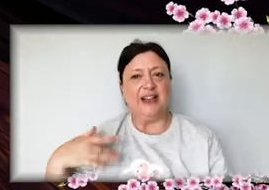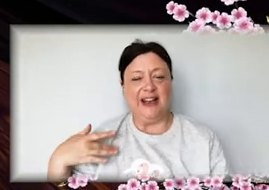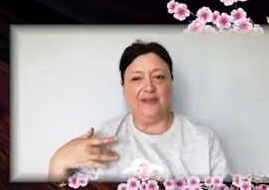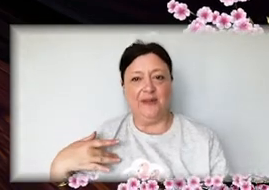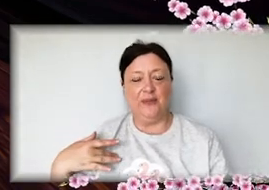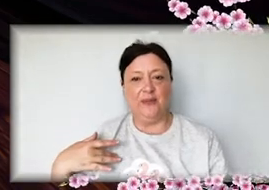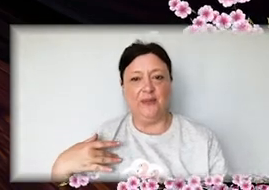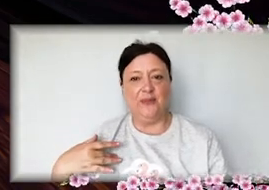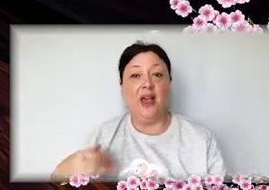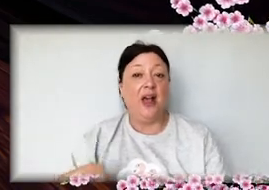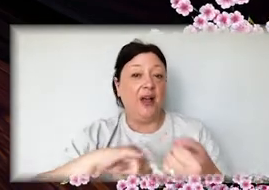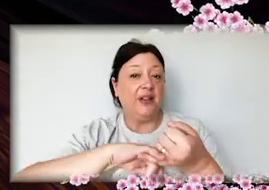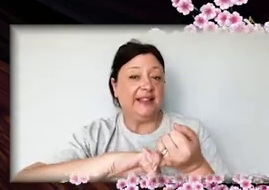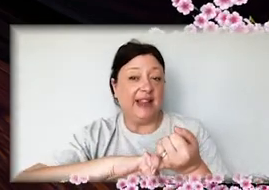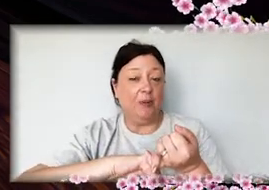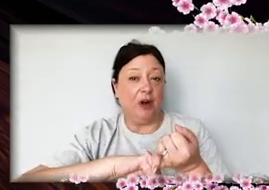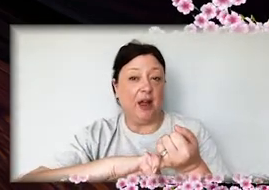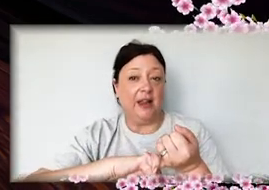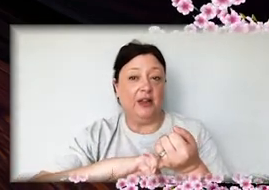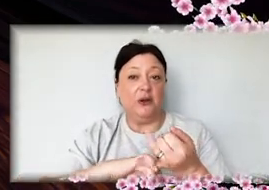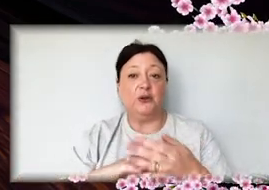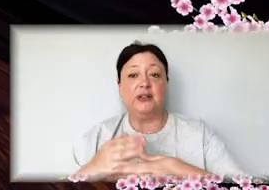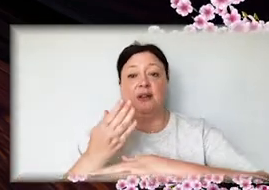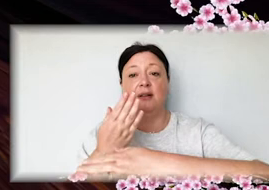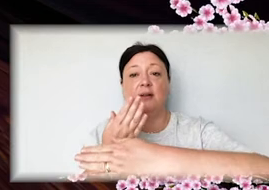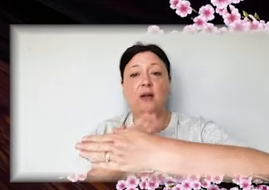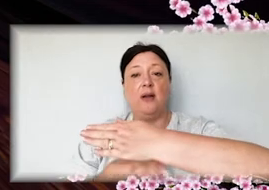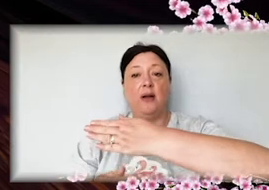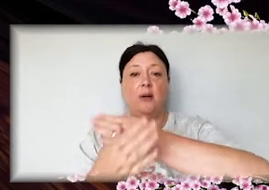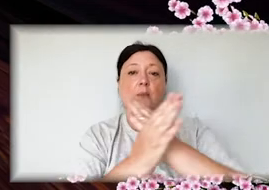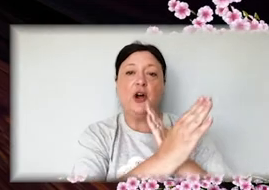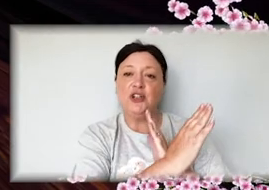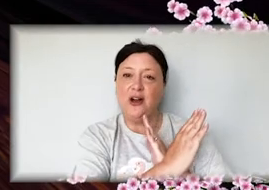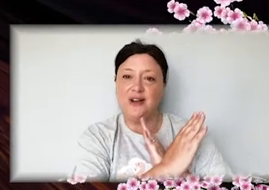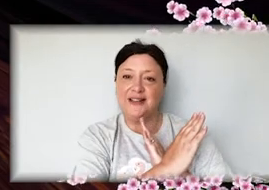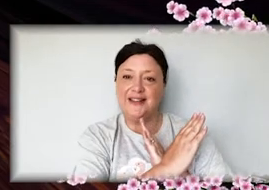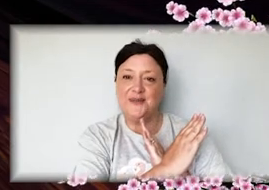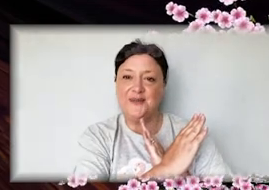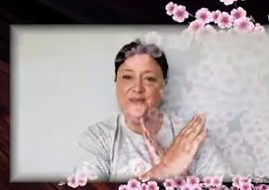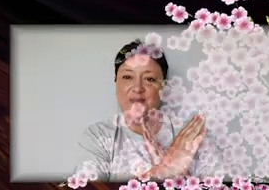samurai used martial arts to move. Has